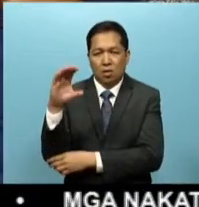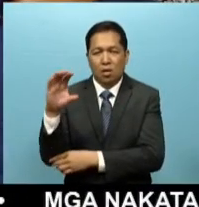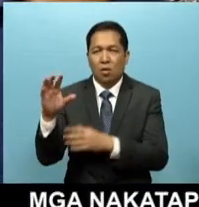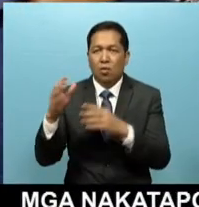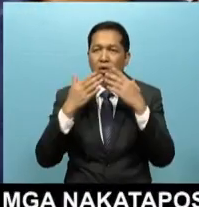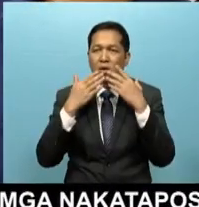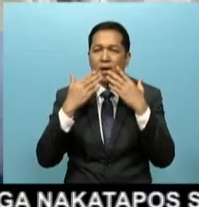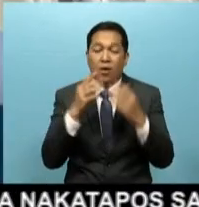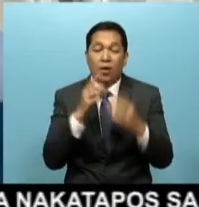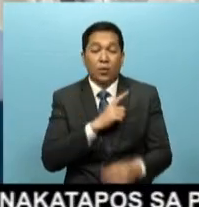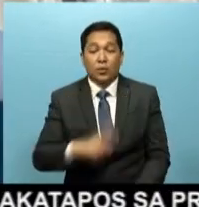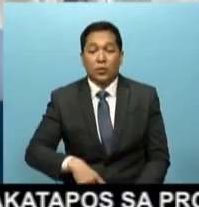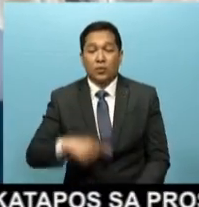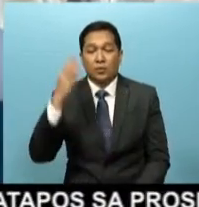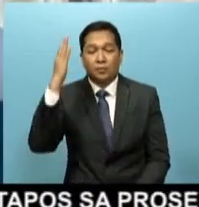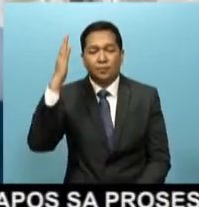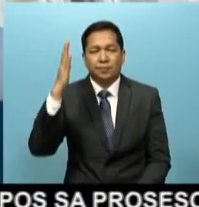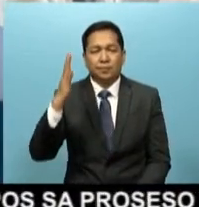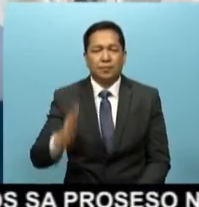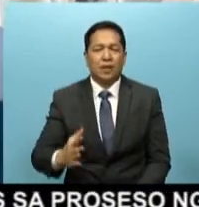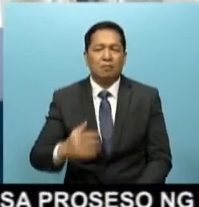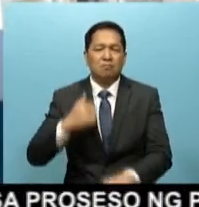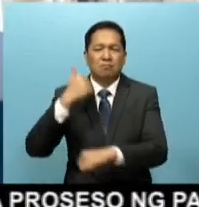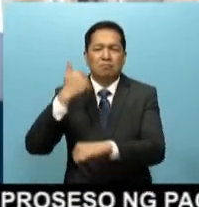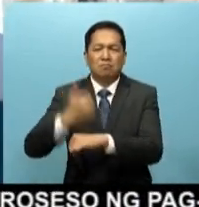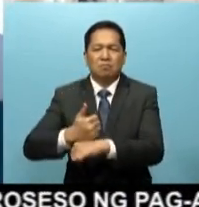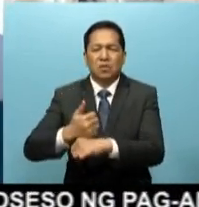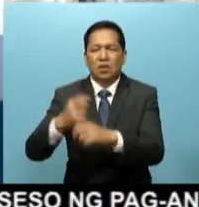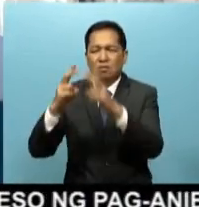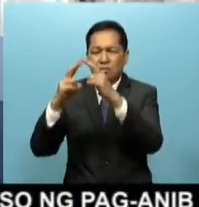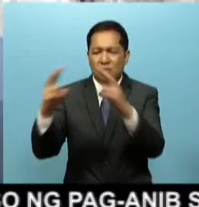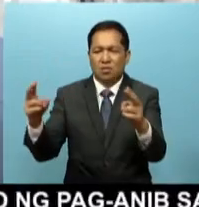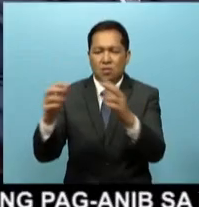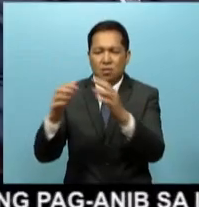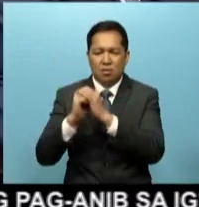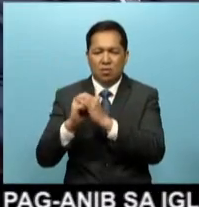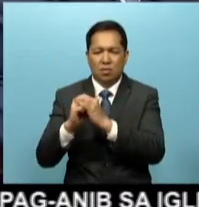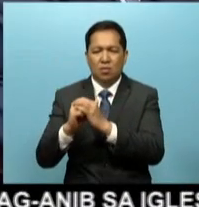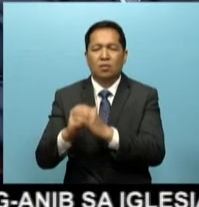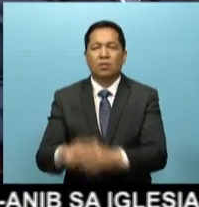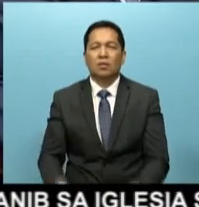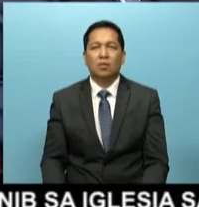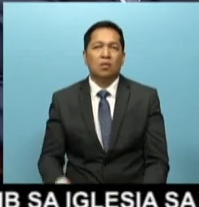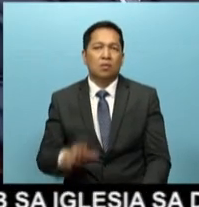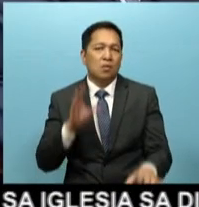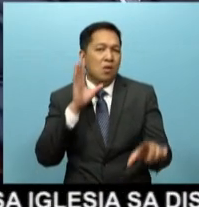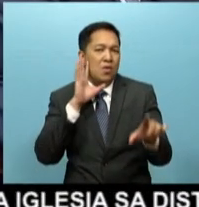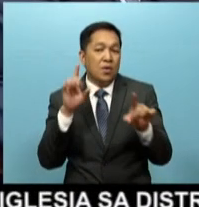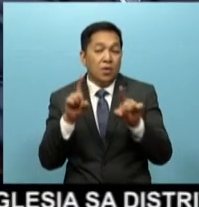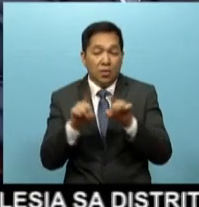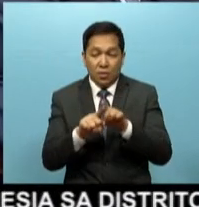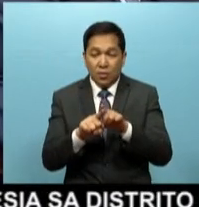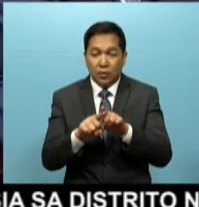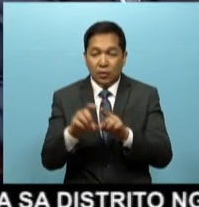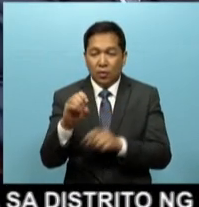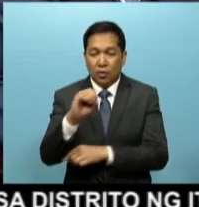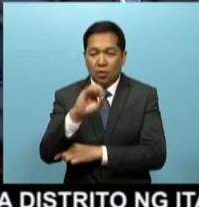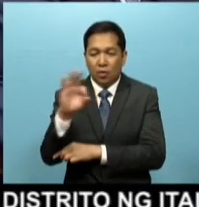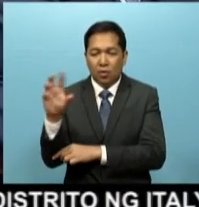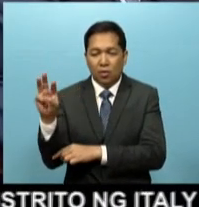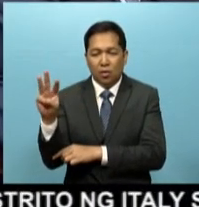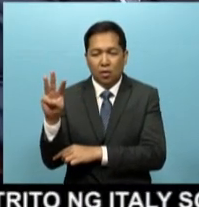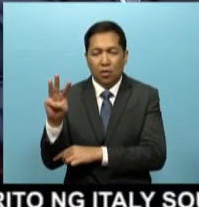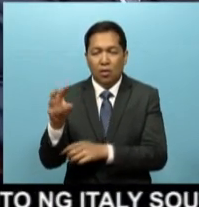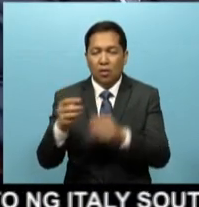God because another place of worship is added here in Cambodia. Brethren who are mostly OFWs feel